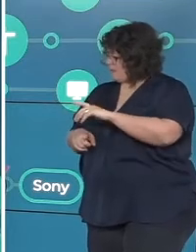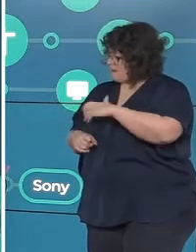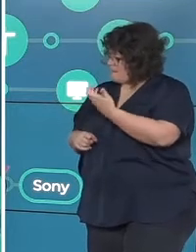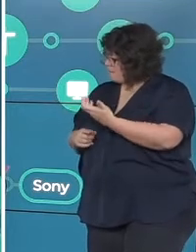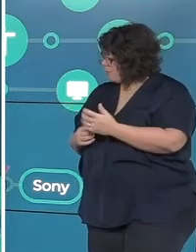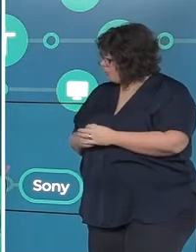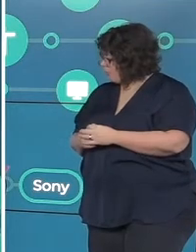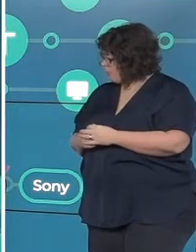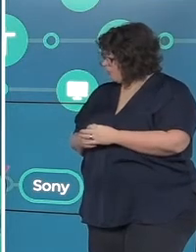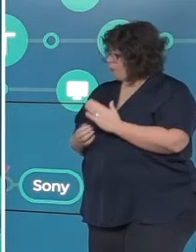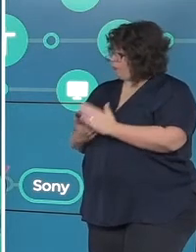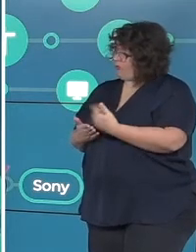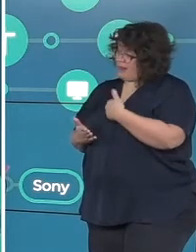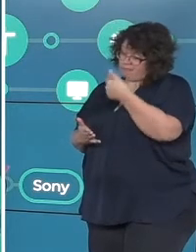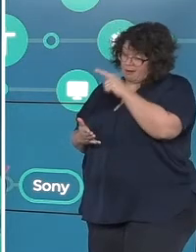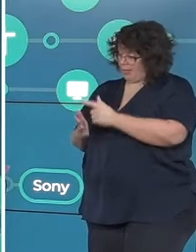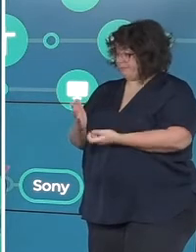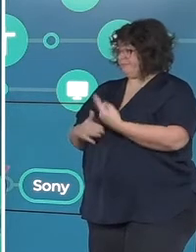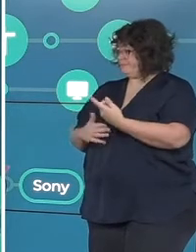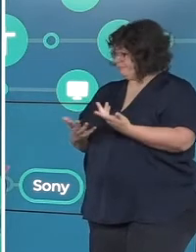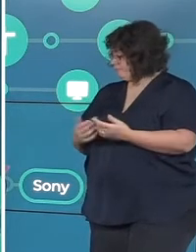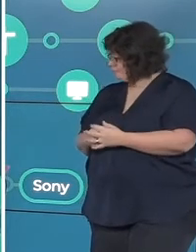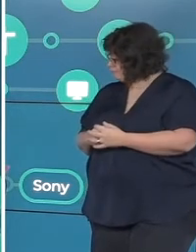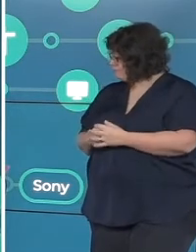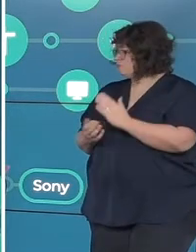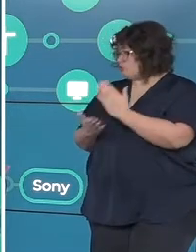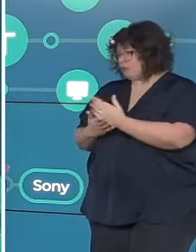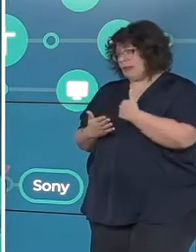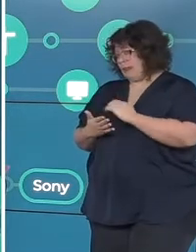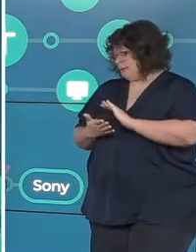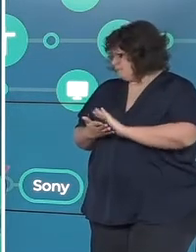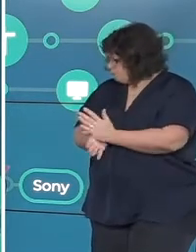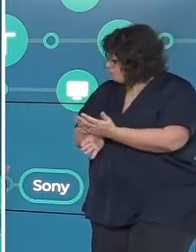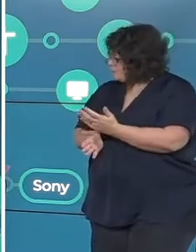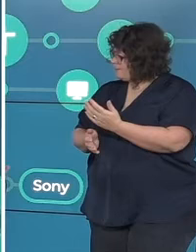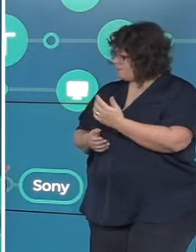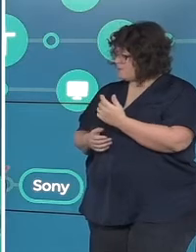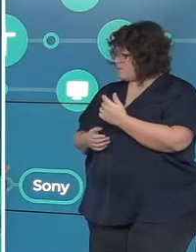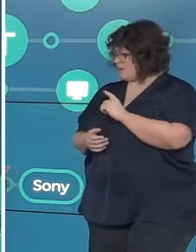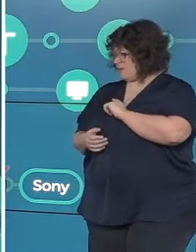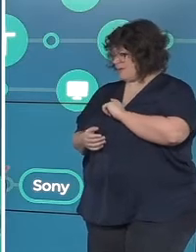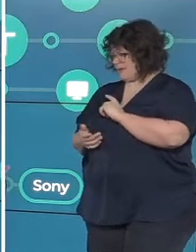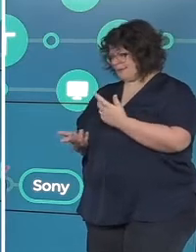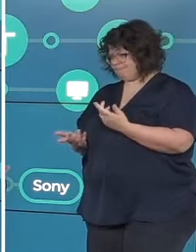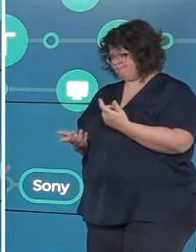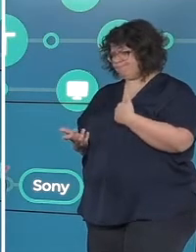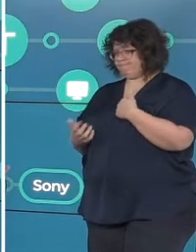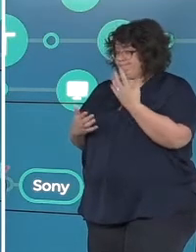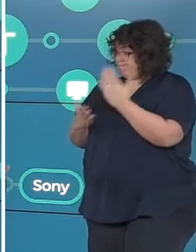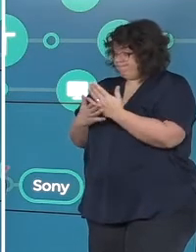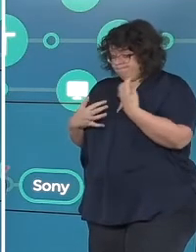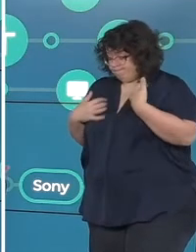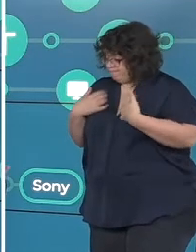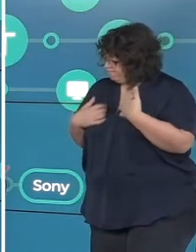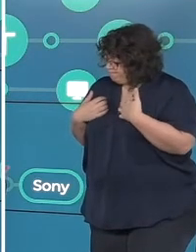incredibly grateful that I did, because it is work that I truly passionately love. But it sounds like you actually made